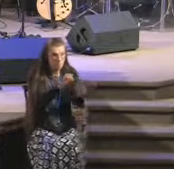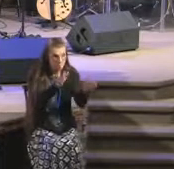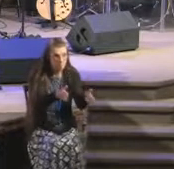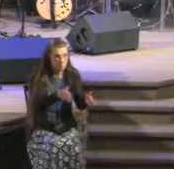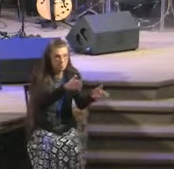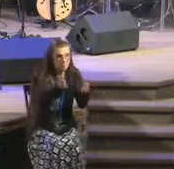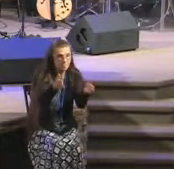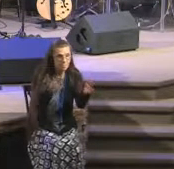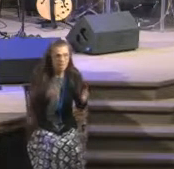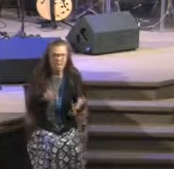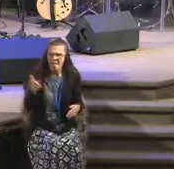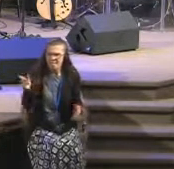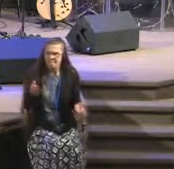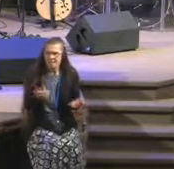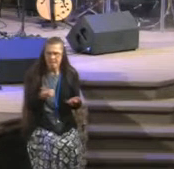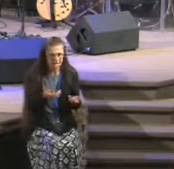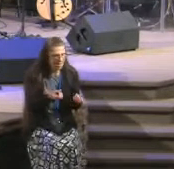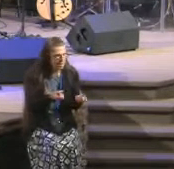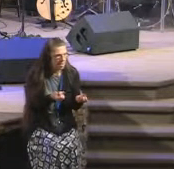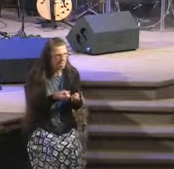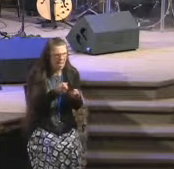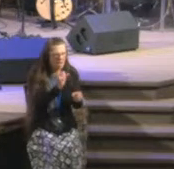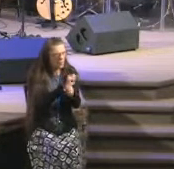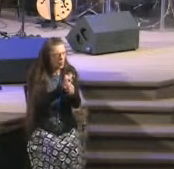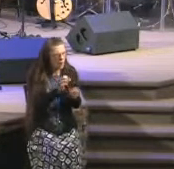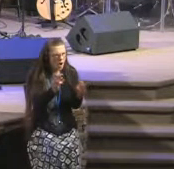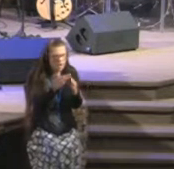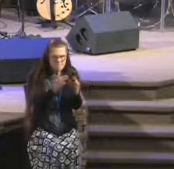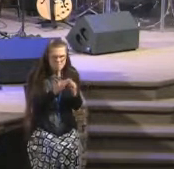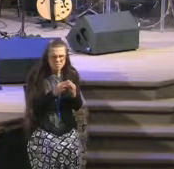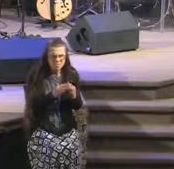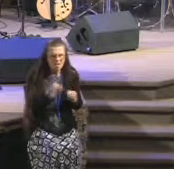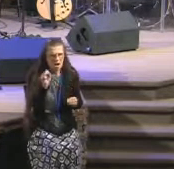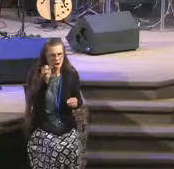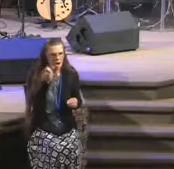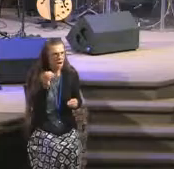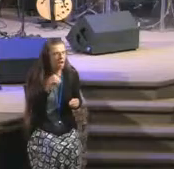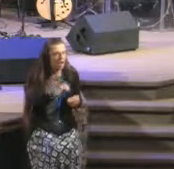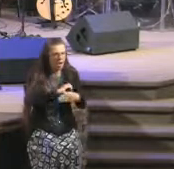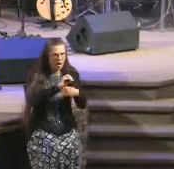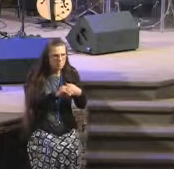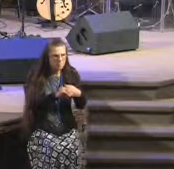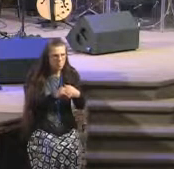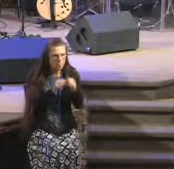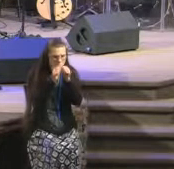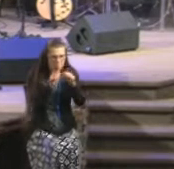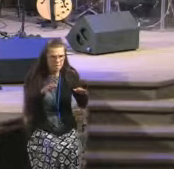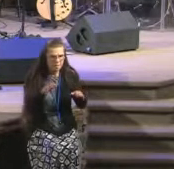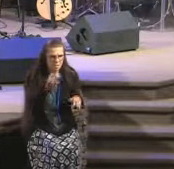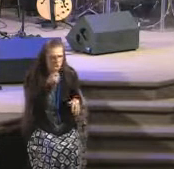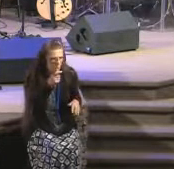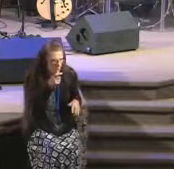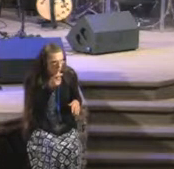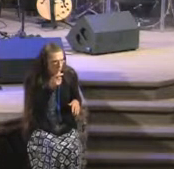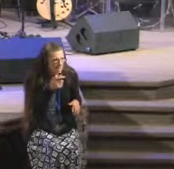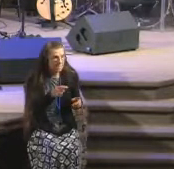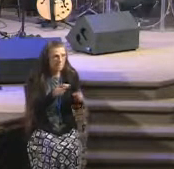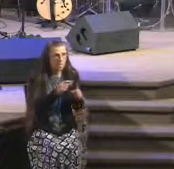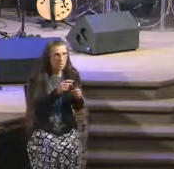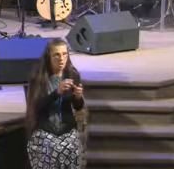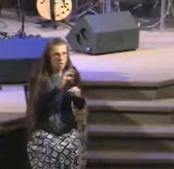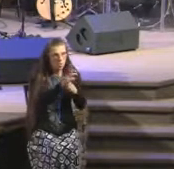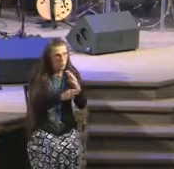directors who handle all of our works ministries. In October is where we bless those who work in the word ministries, who do